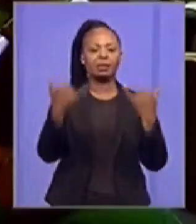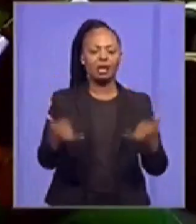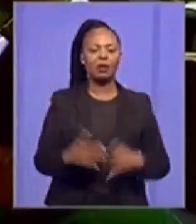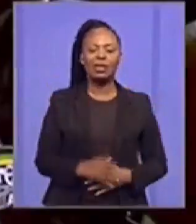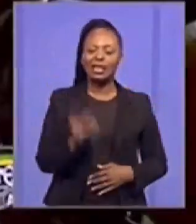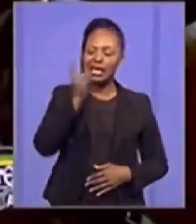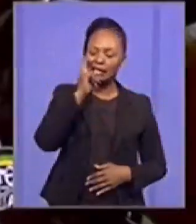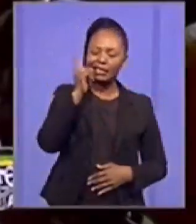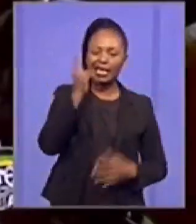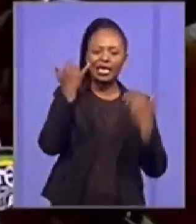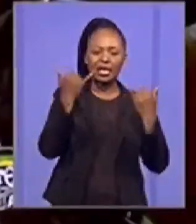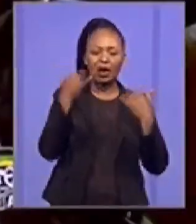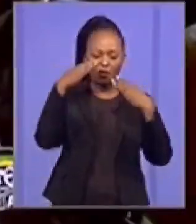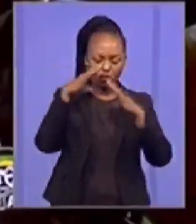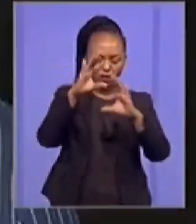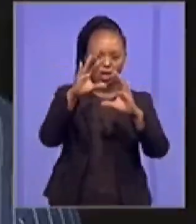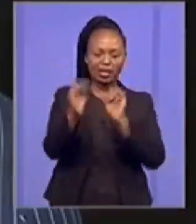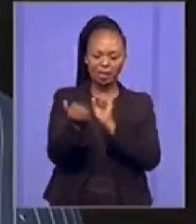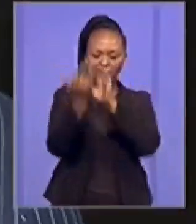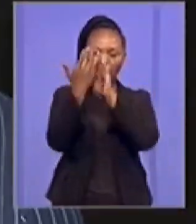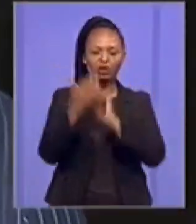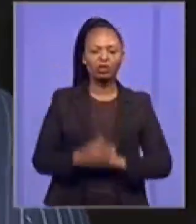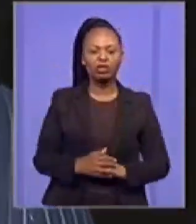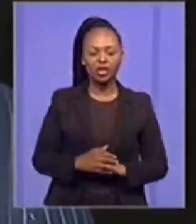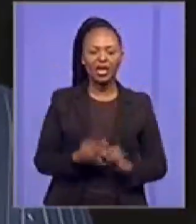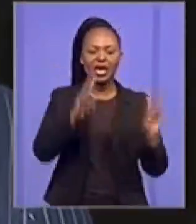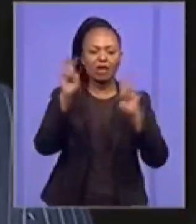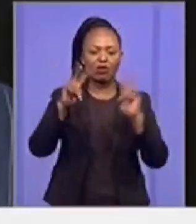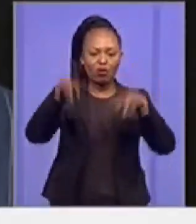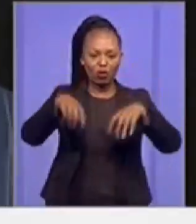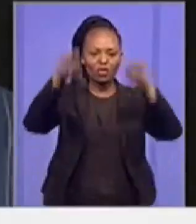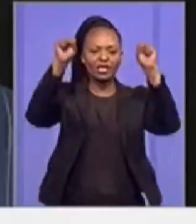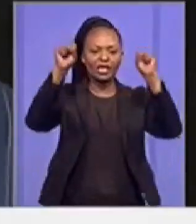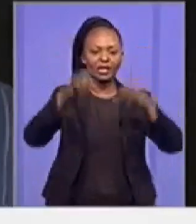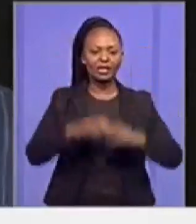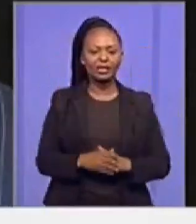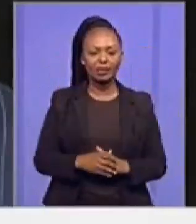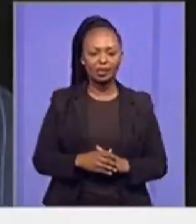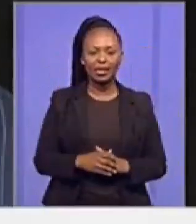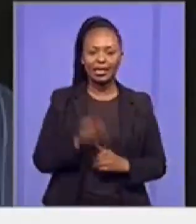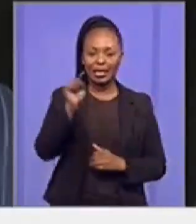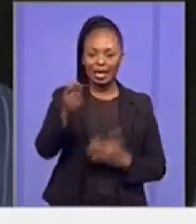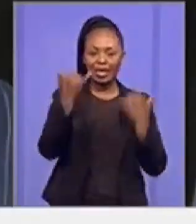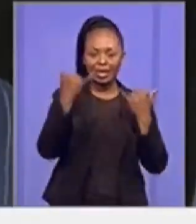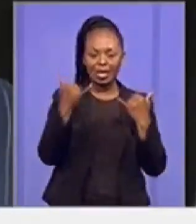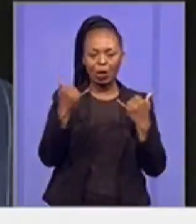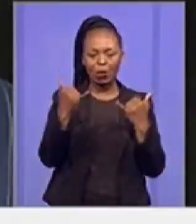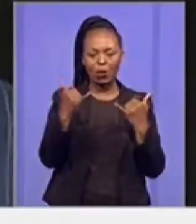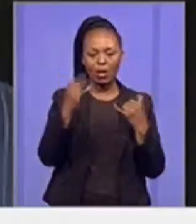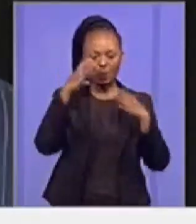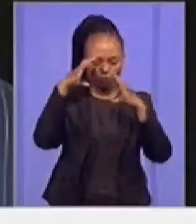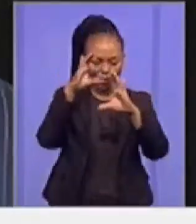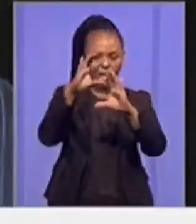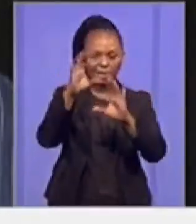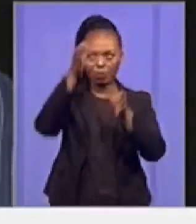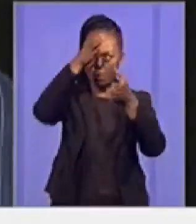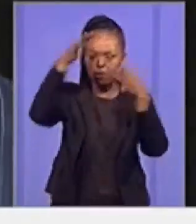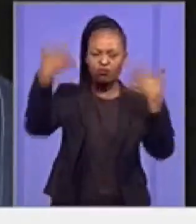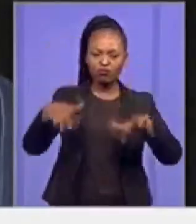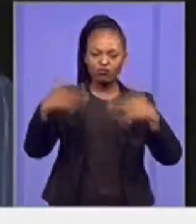whether this focused approach on load shedding with somebody with level-headed academic